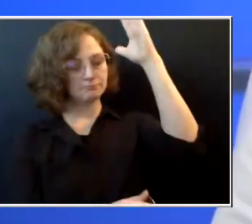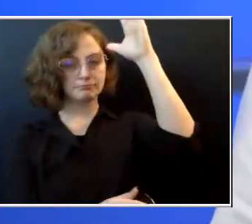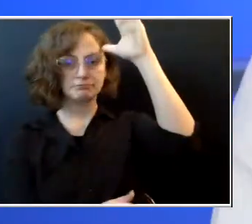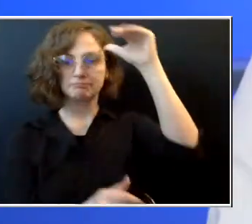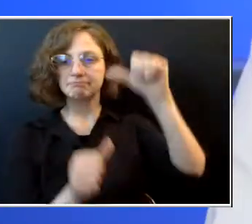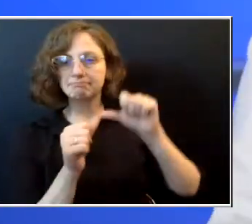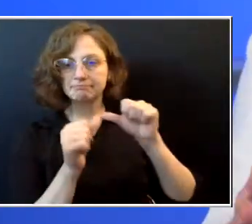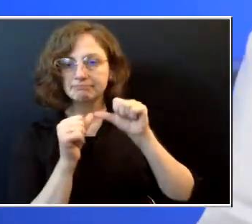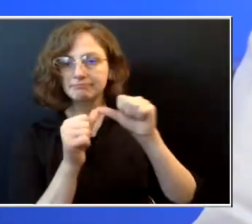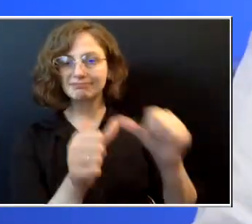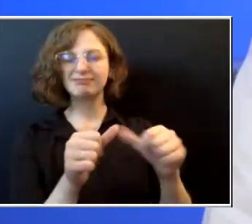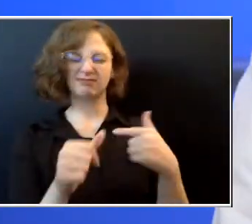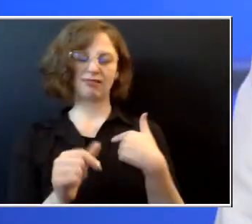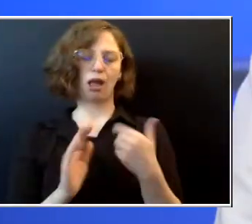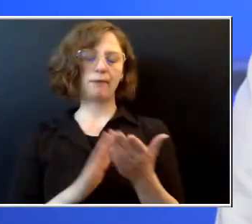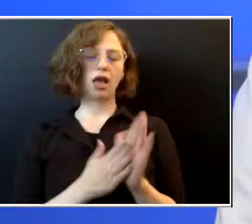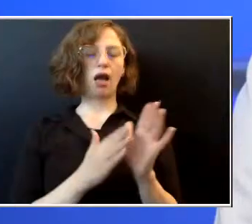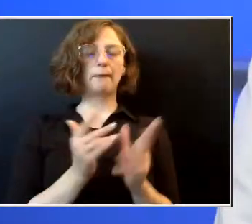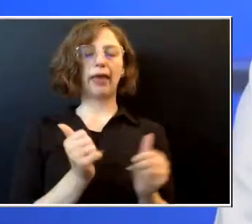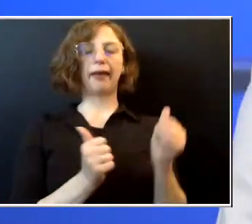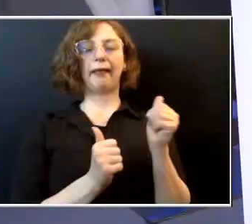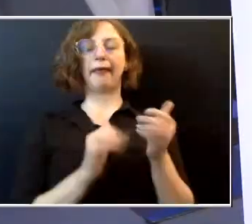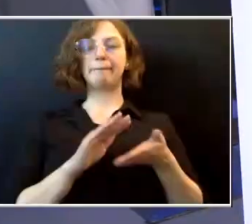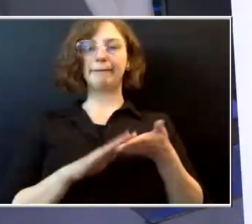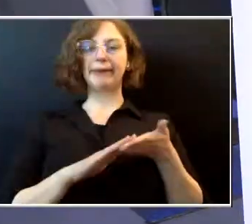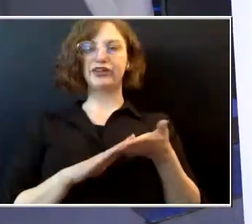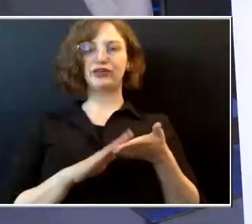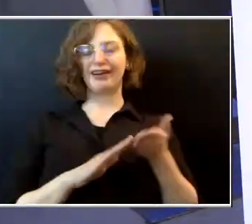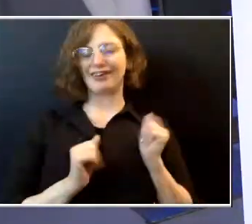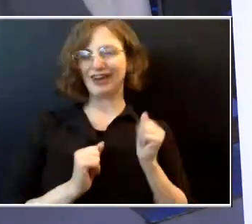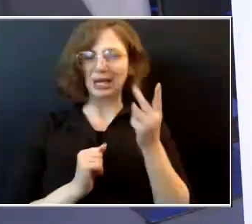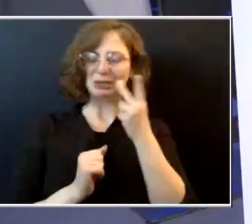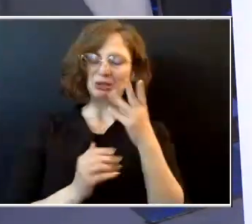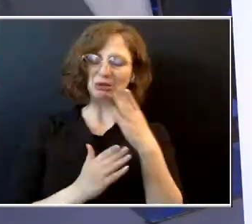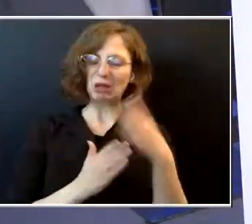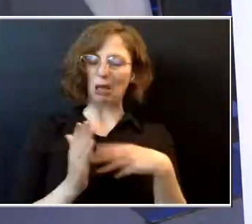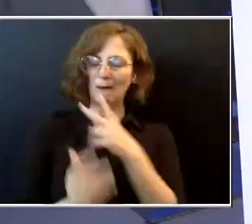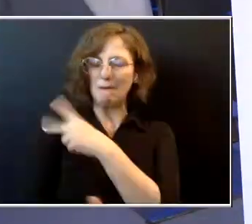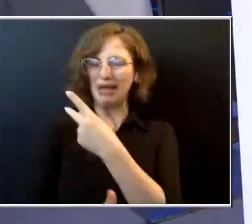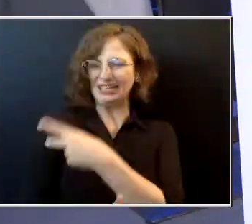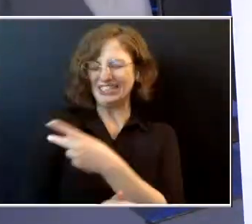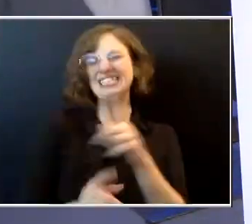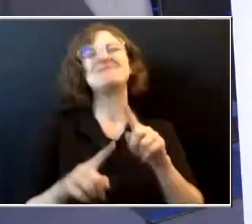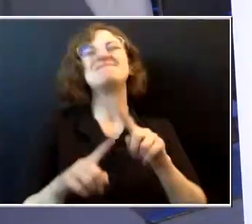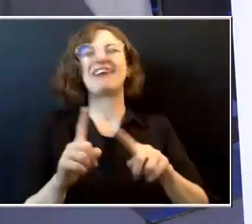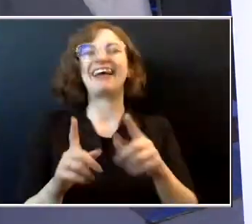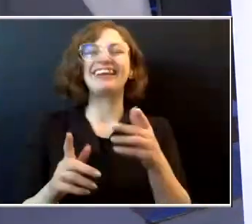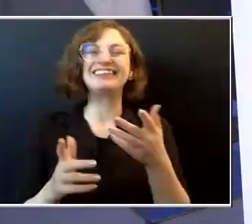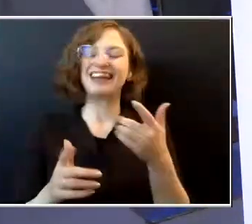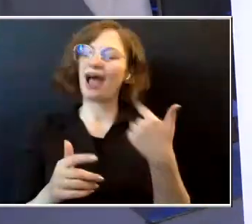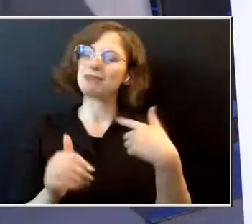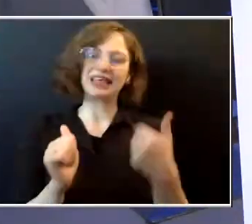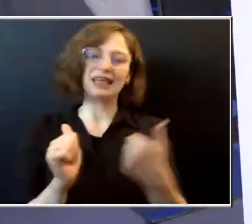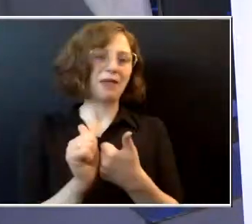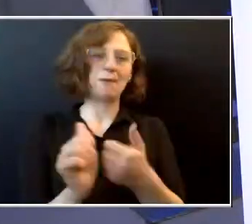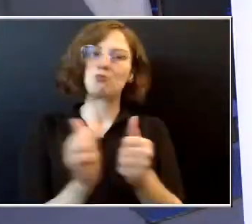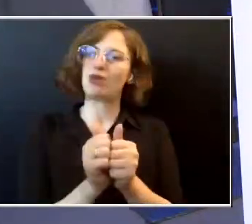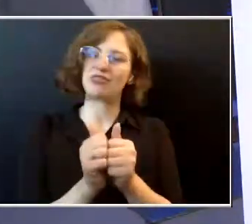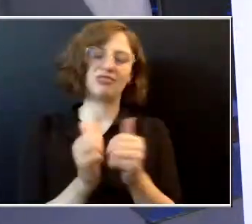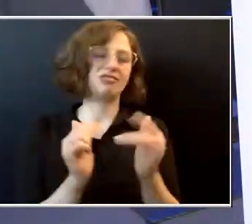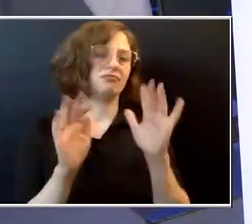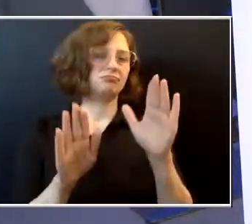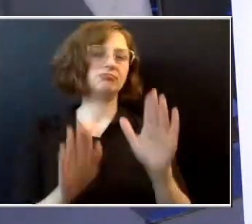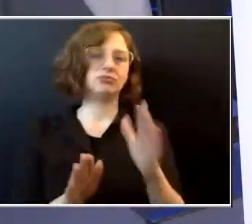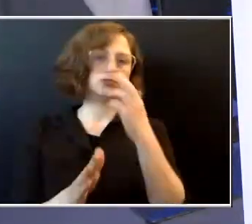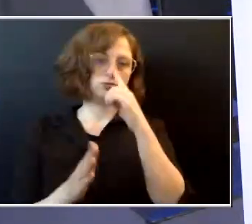great pride in the research that's going on campus. Well, and you should, because it is a remarkable story. And Dr. Safnov, you joined the School of Health Professions